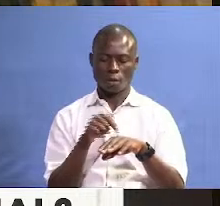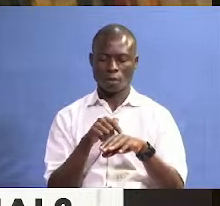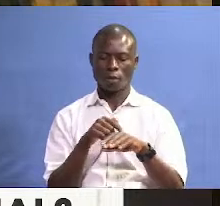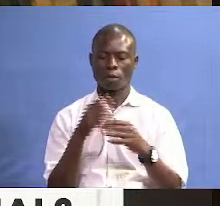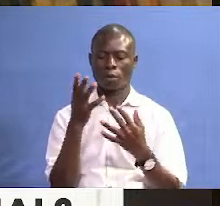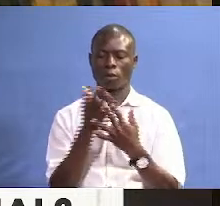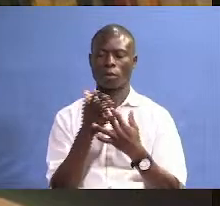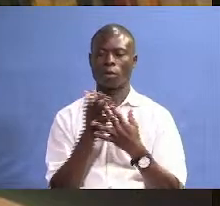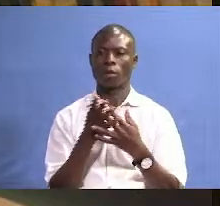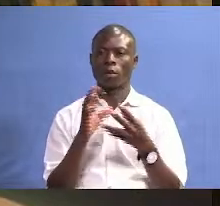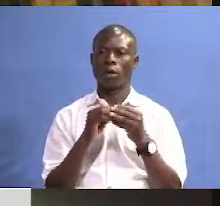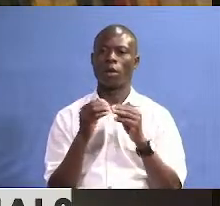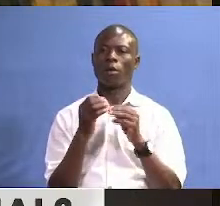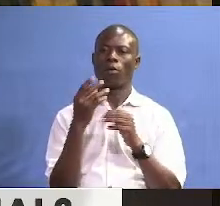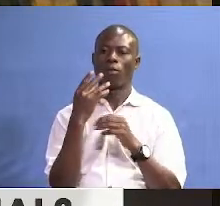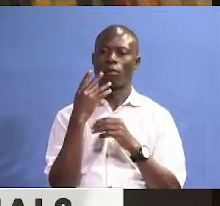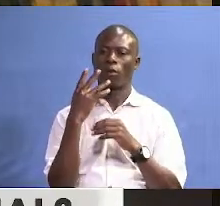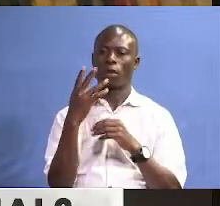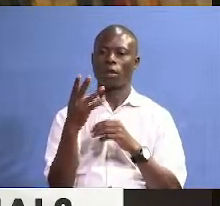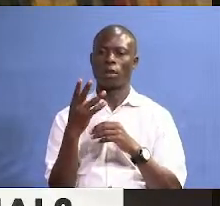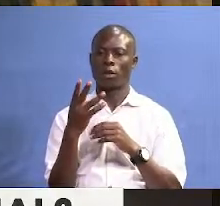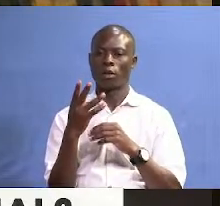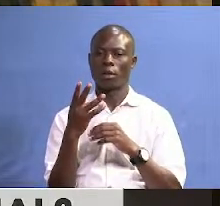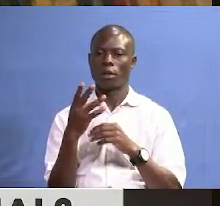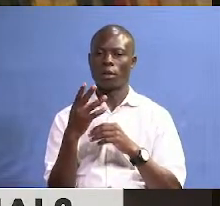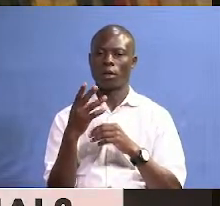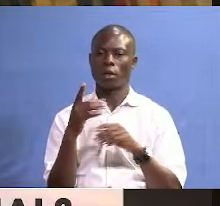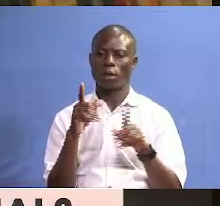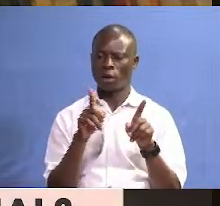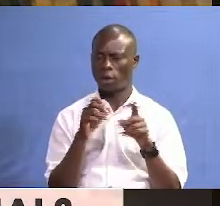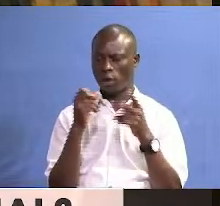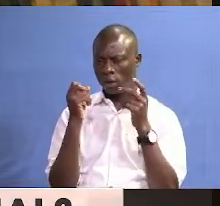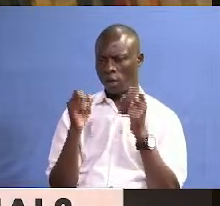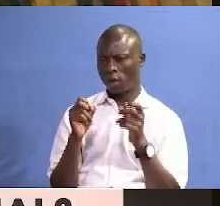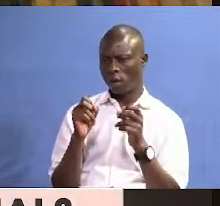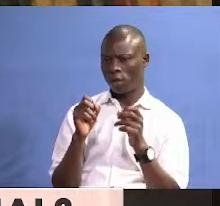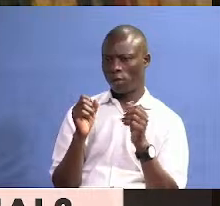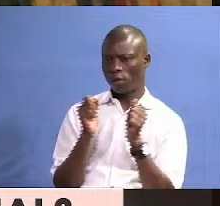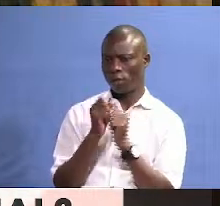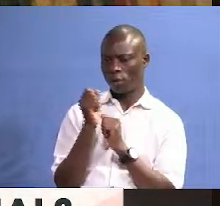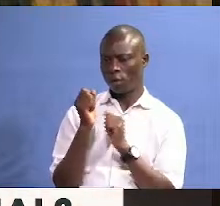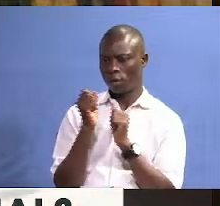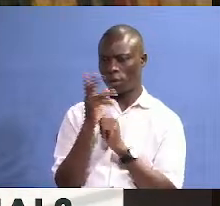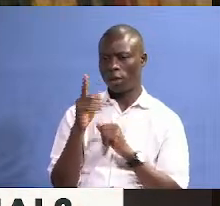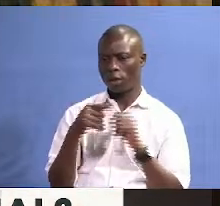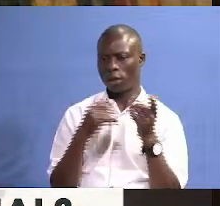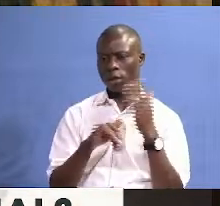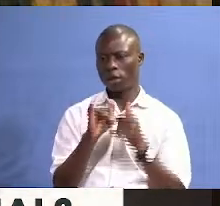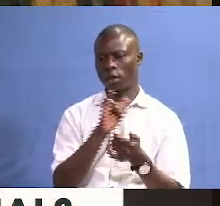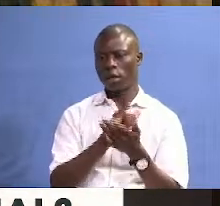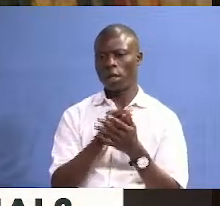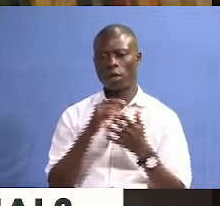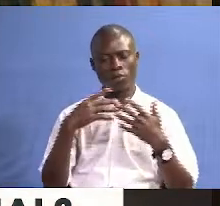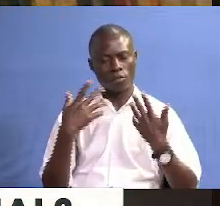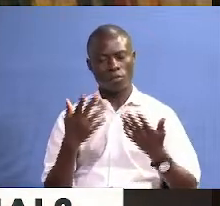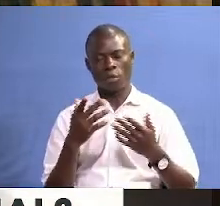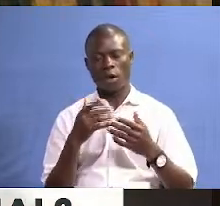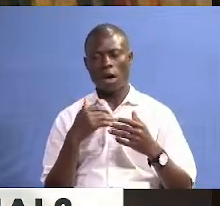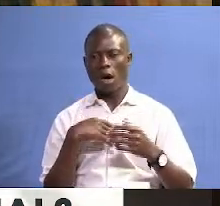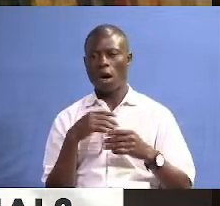number between 14 and 22. So it remains to be seen whether the president will have a lean cabinet